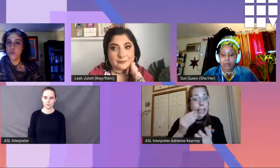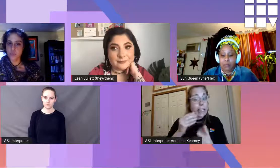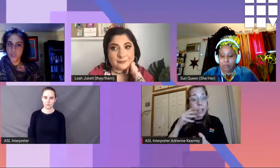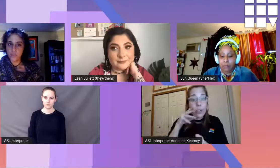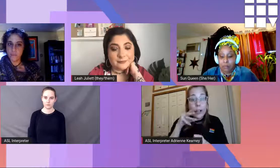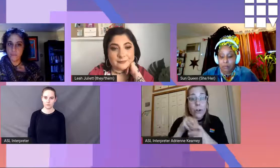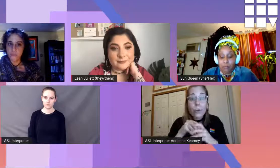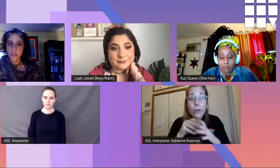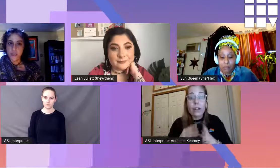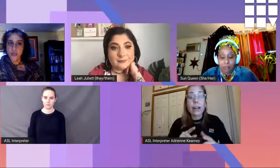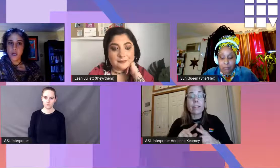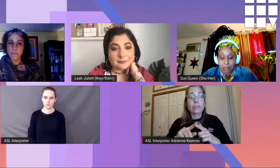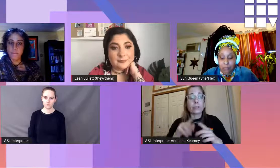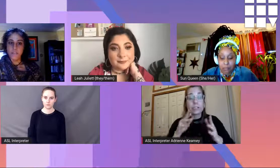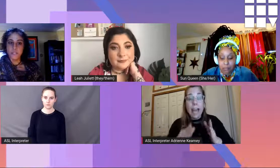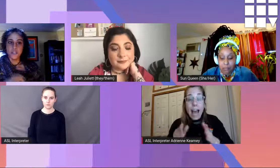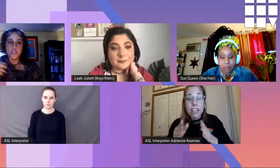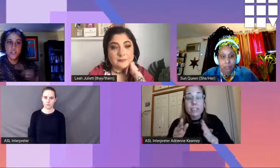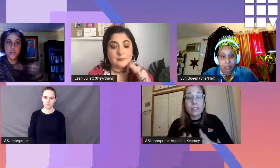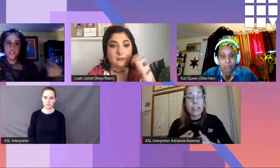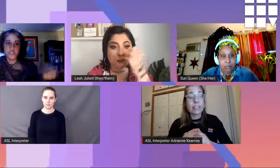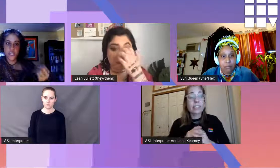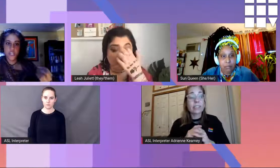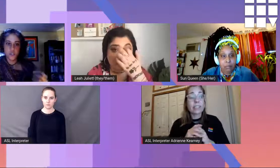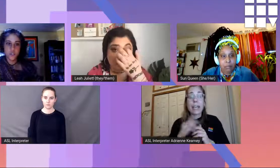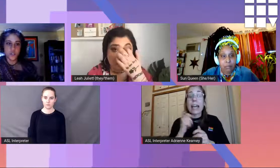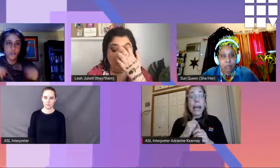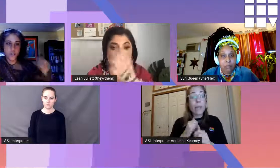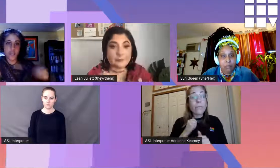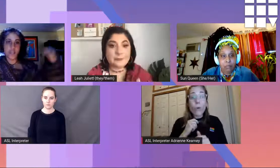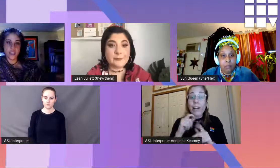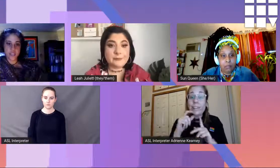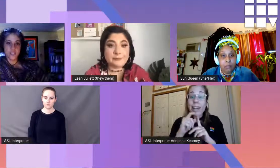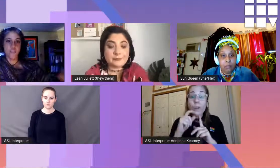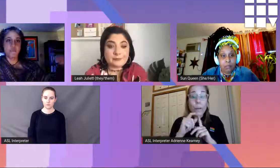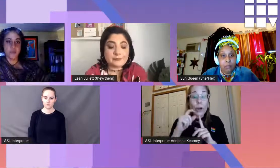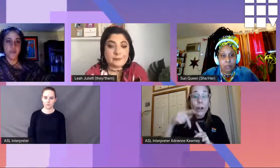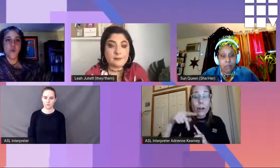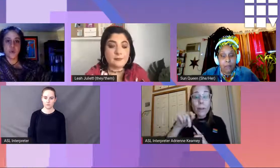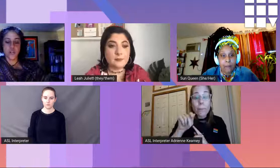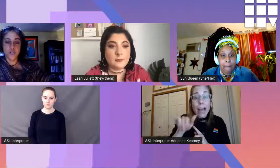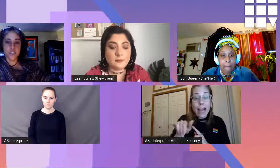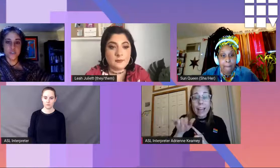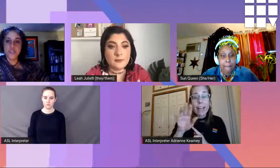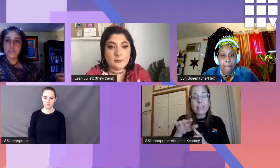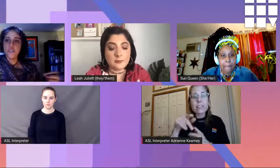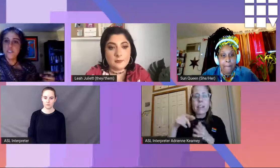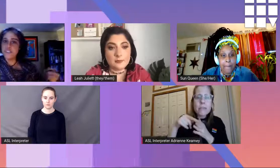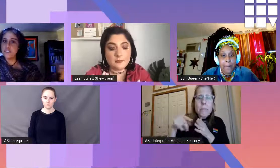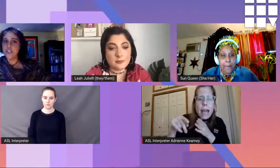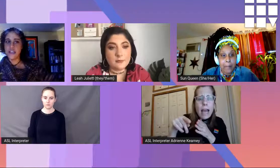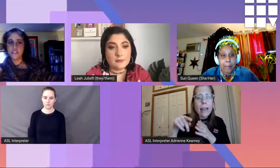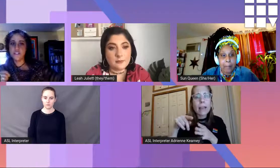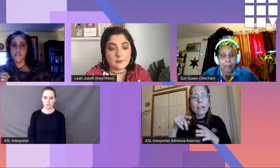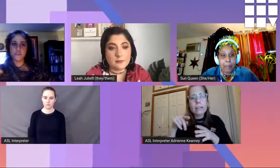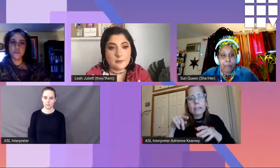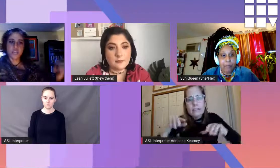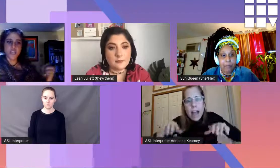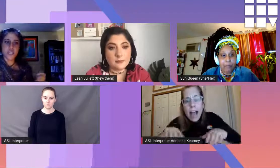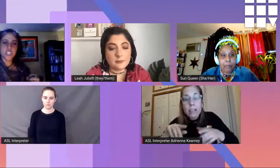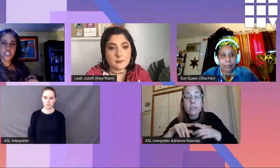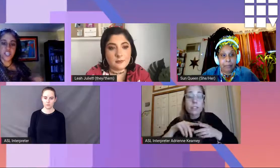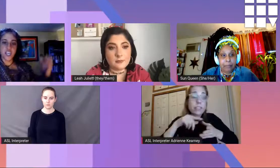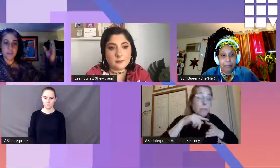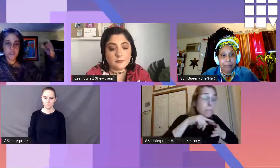using that word pay. Because in our society, using, pay activists, pay organizers, that's still asking for